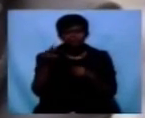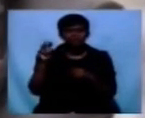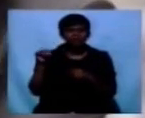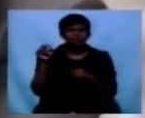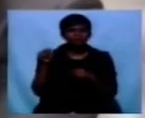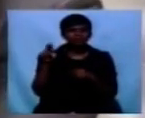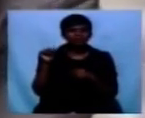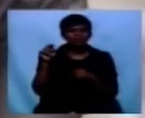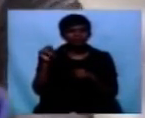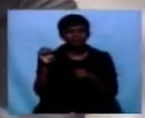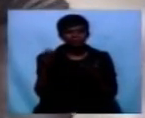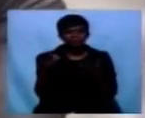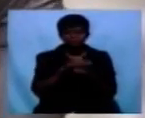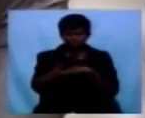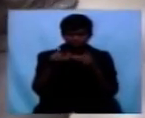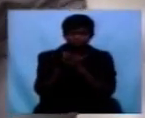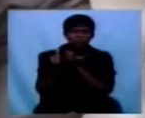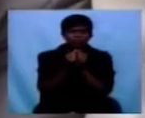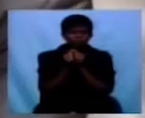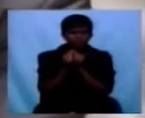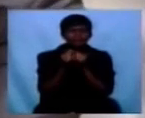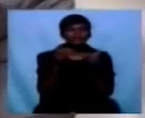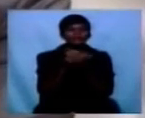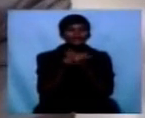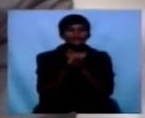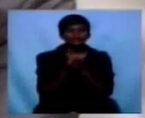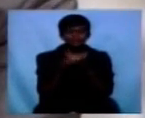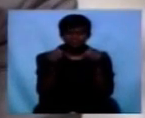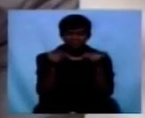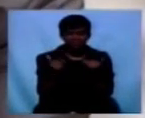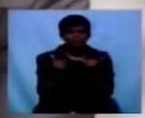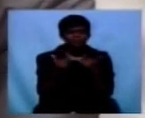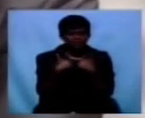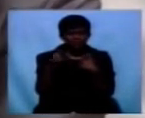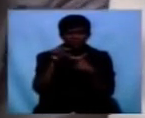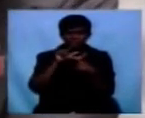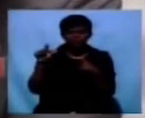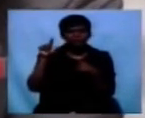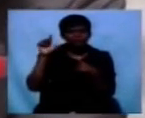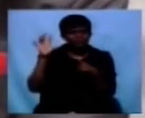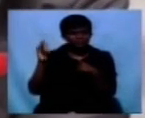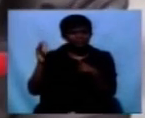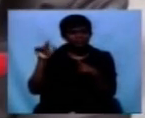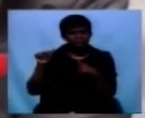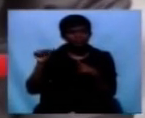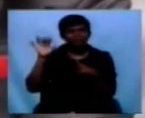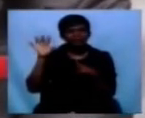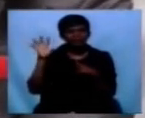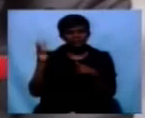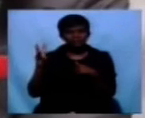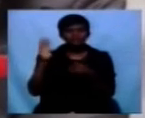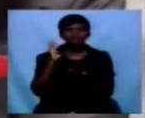infrastructure, aviation infrastructure, put all the monies together, it is going to 27.6 billion. Obviously, as